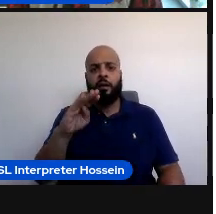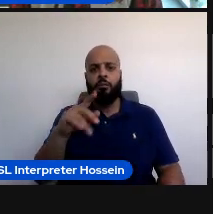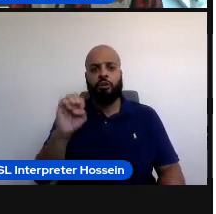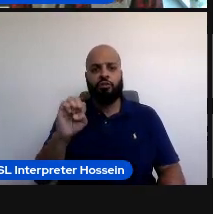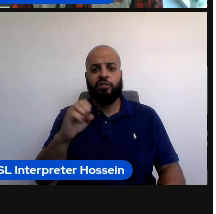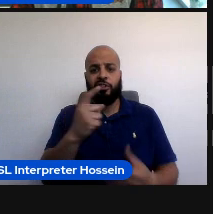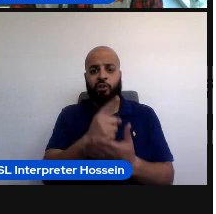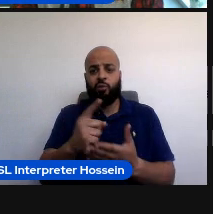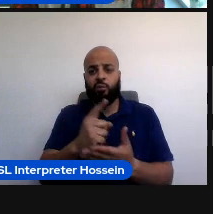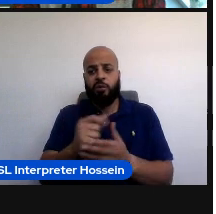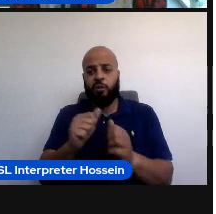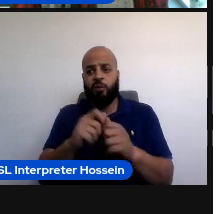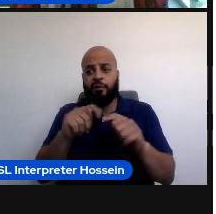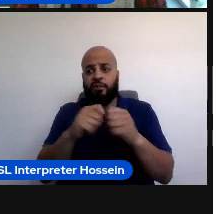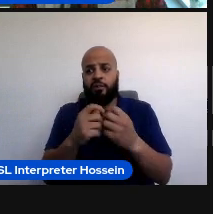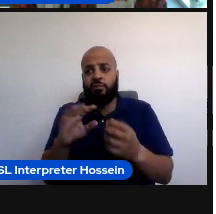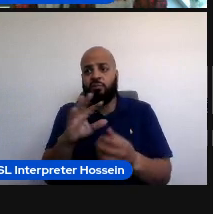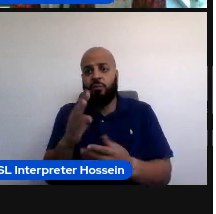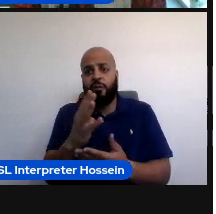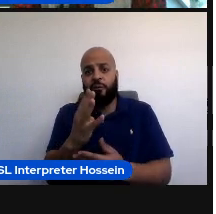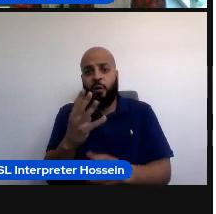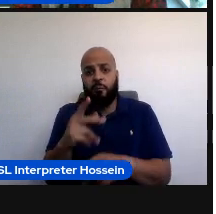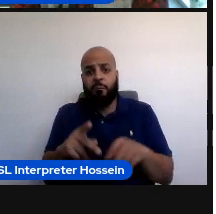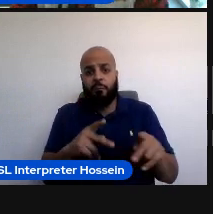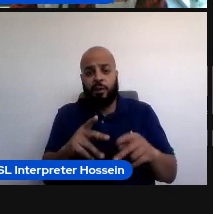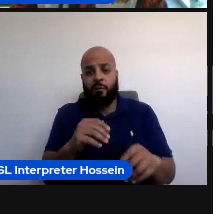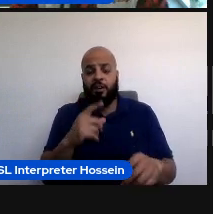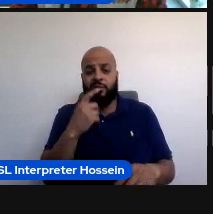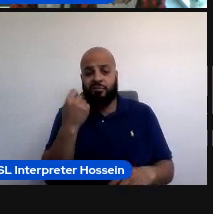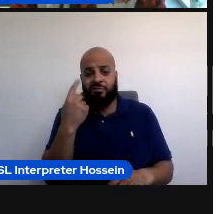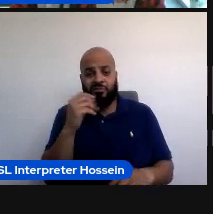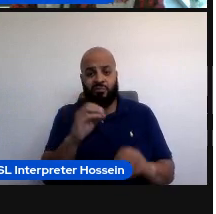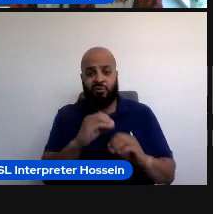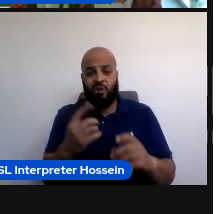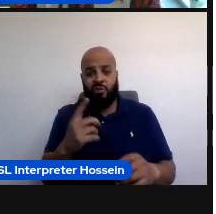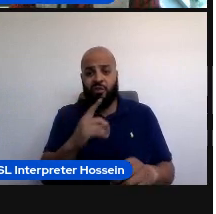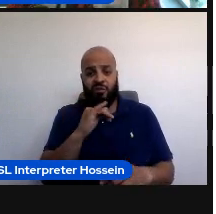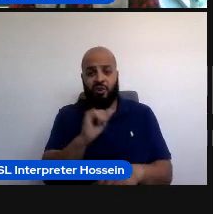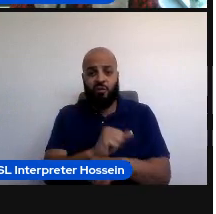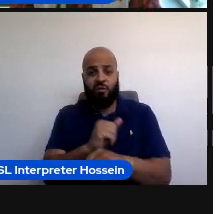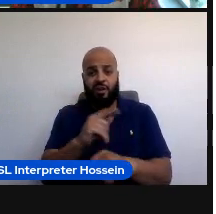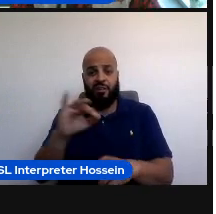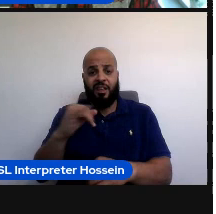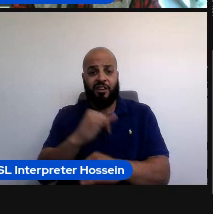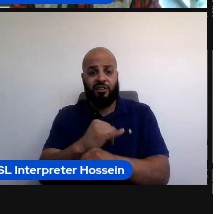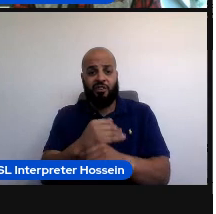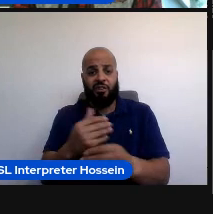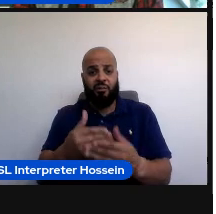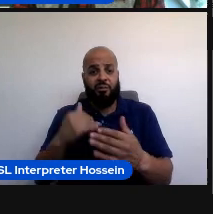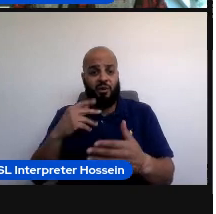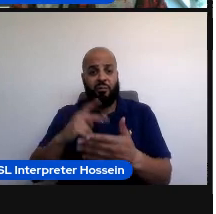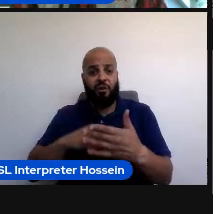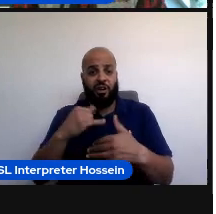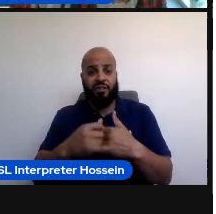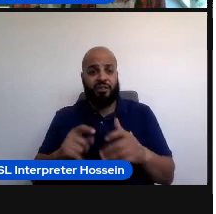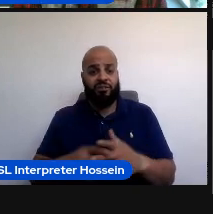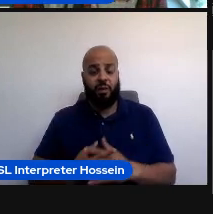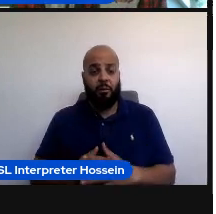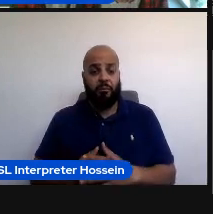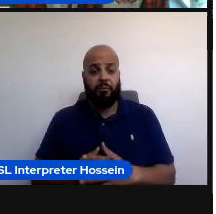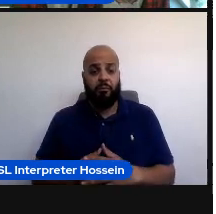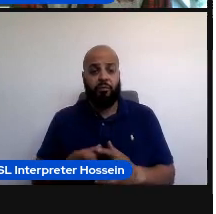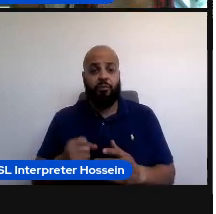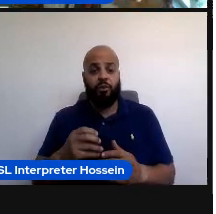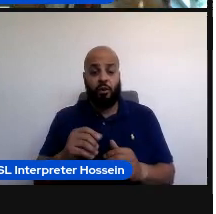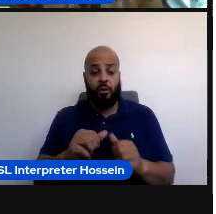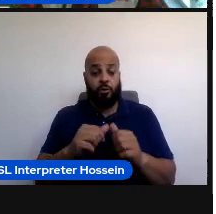people. And really no one was working at that institution before the project started. So in a way, by doing